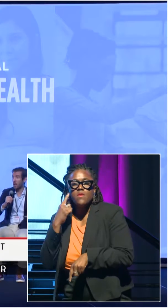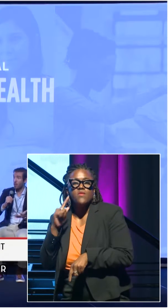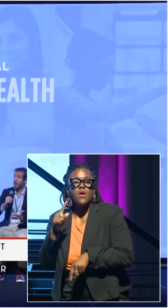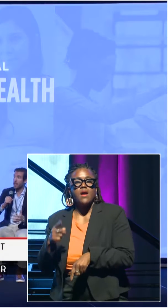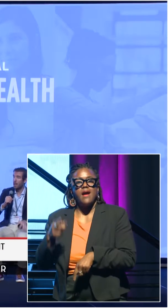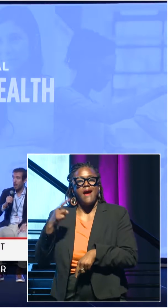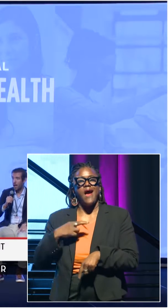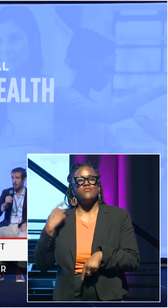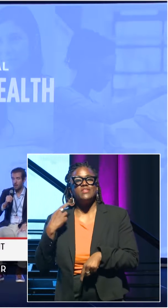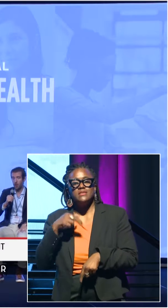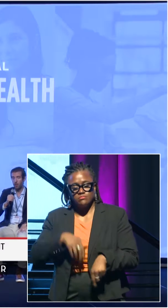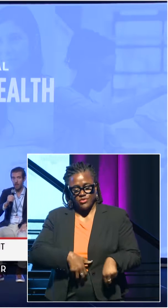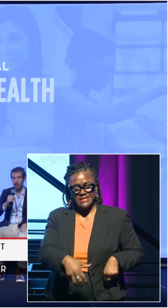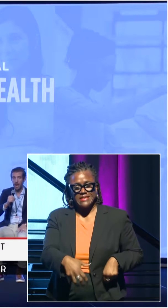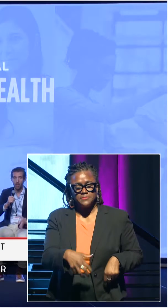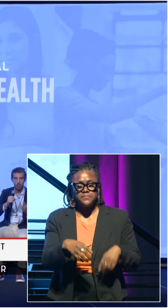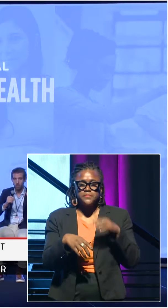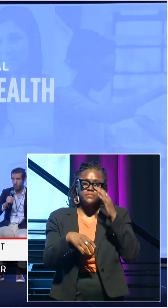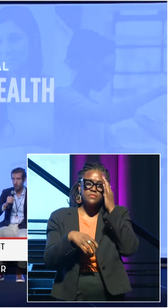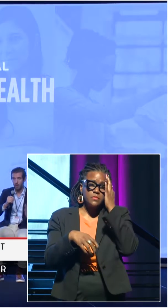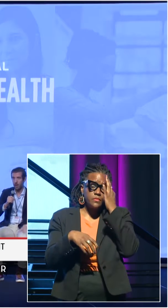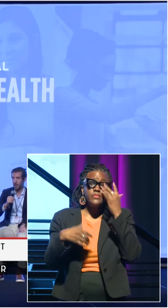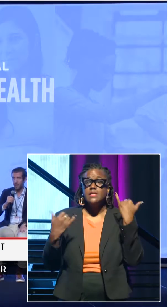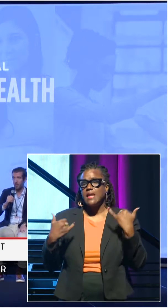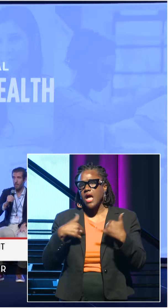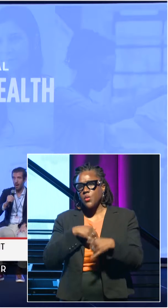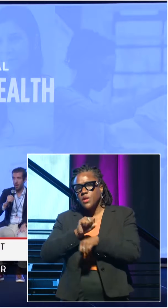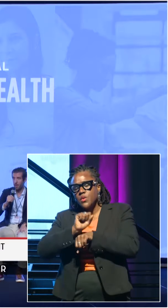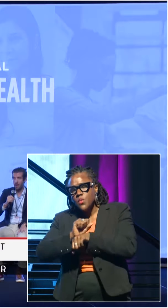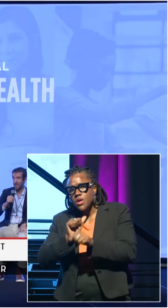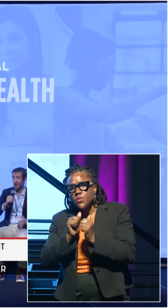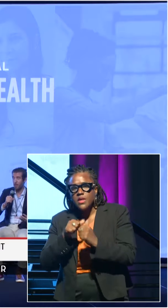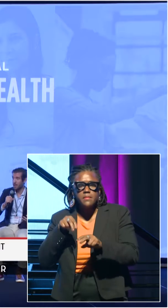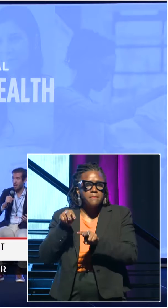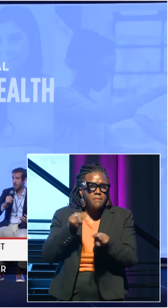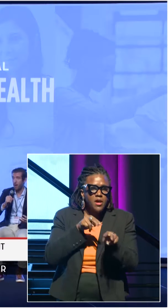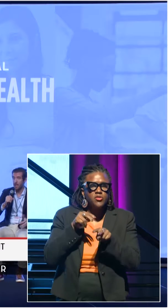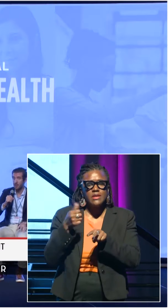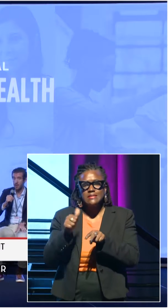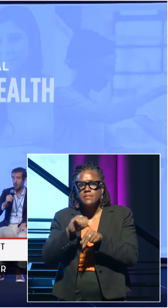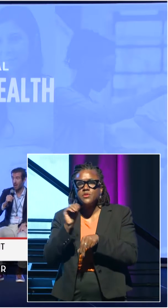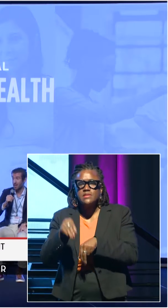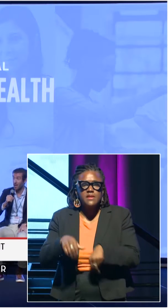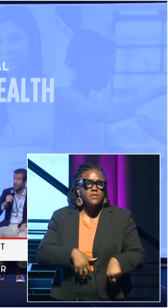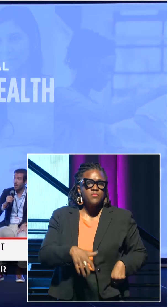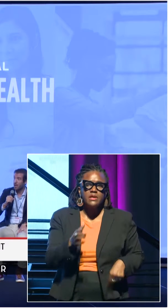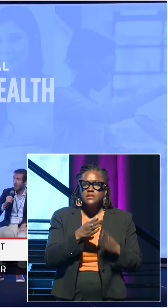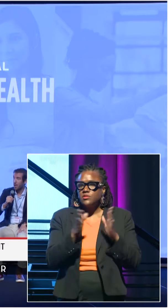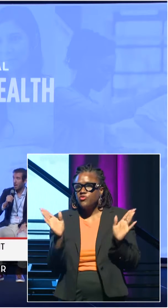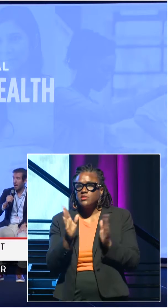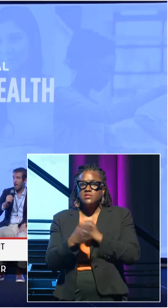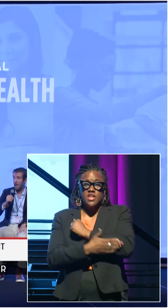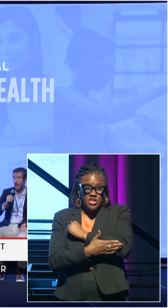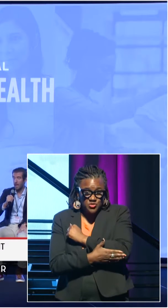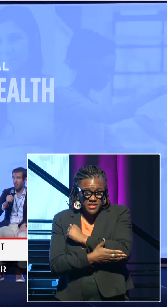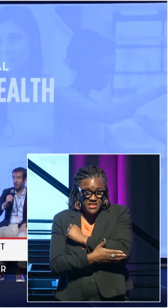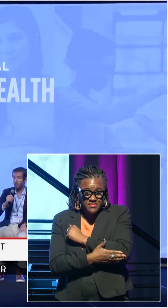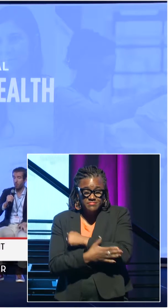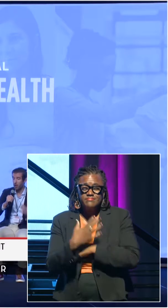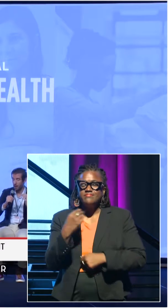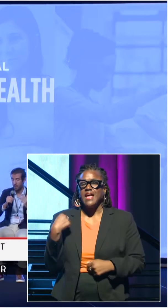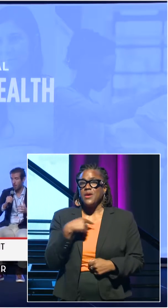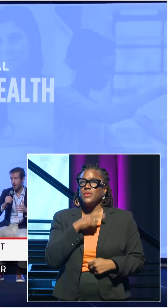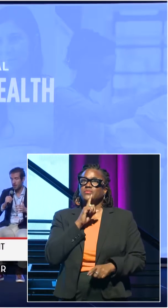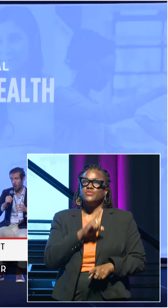high-risk pregnant women. And so we now work with, I think we monitor about like 10% of the pregnancies across the country. And